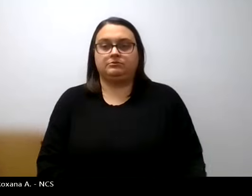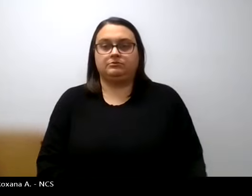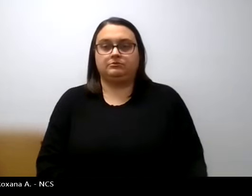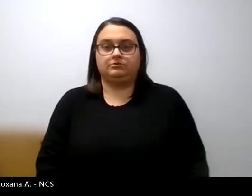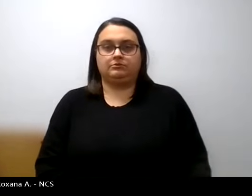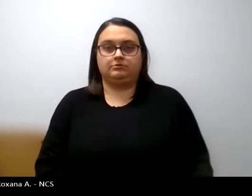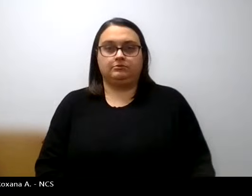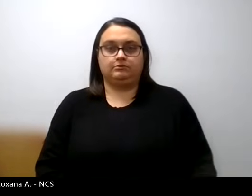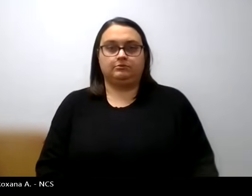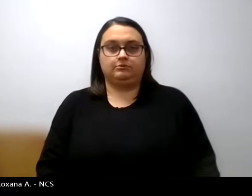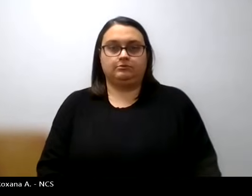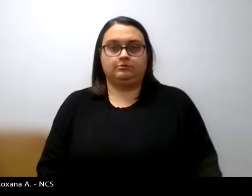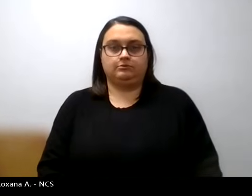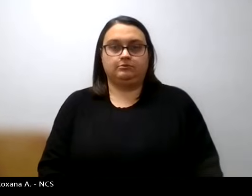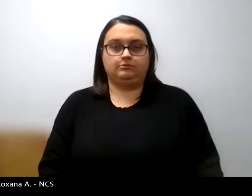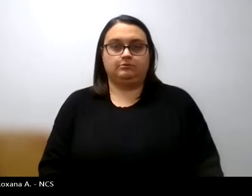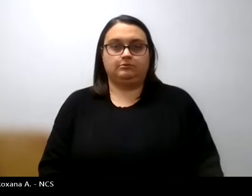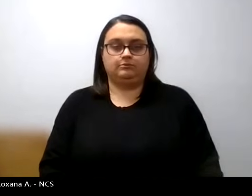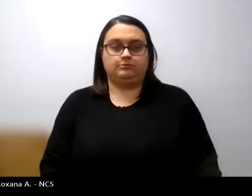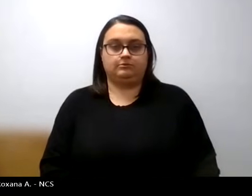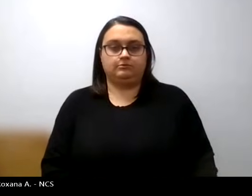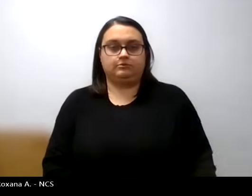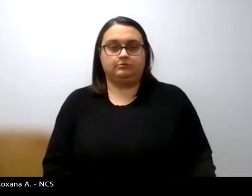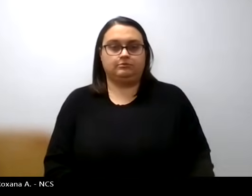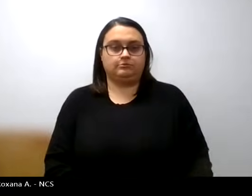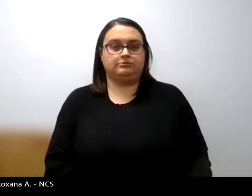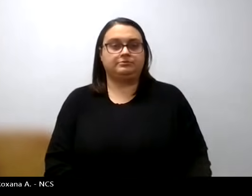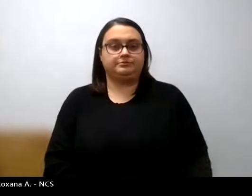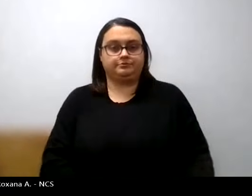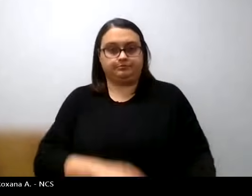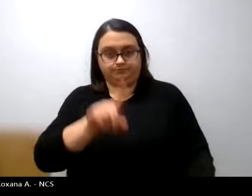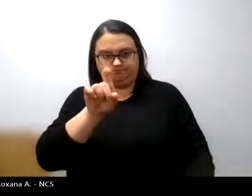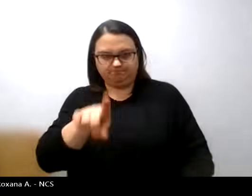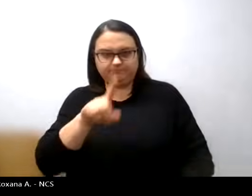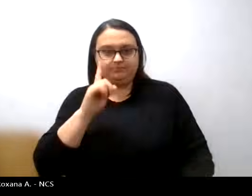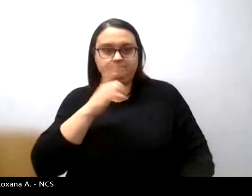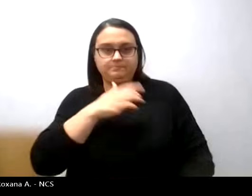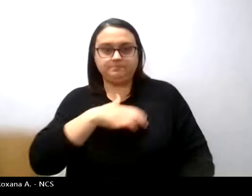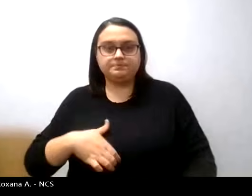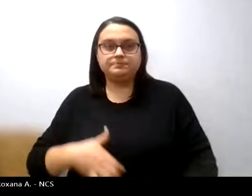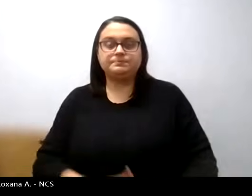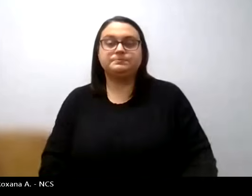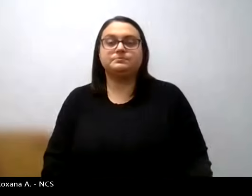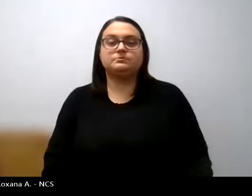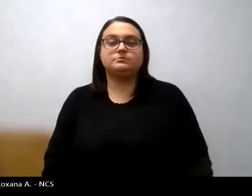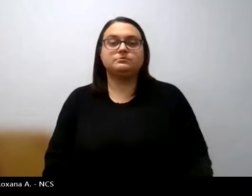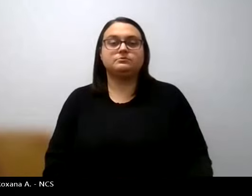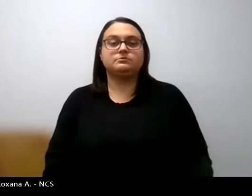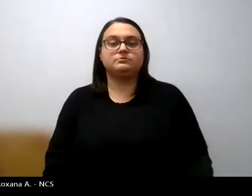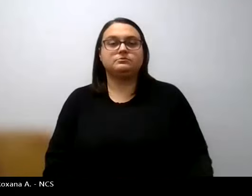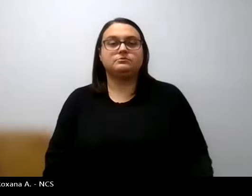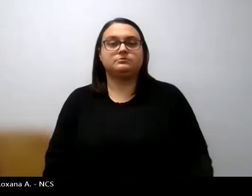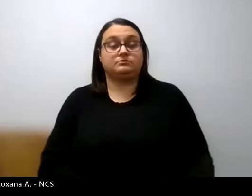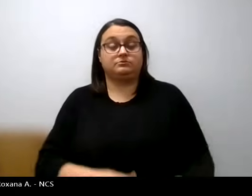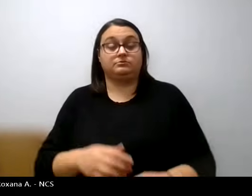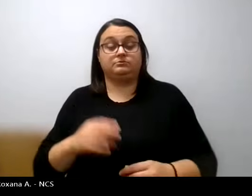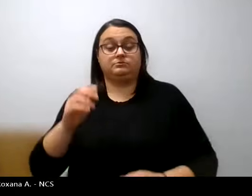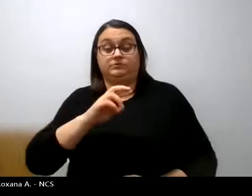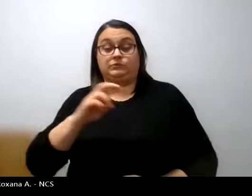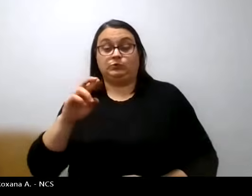Okay, thank you. Another question for Mayor Avula. How concerned should